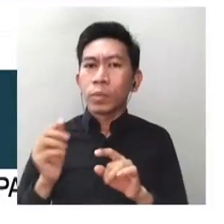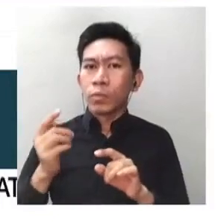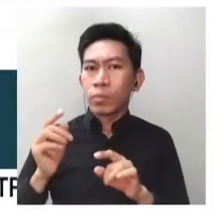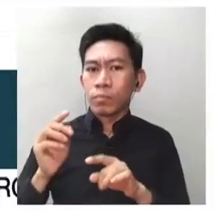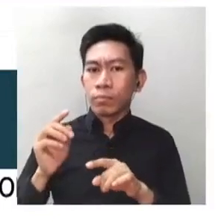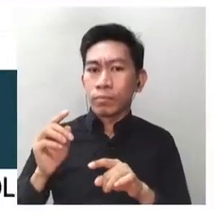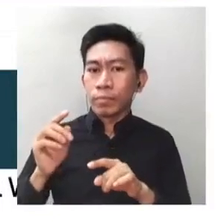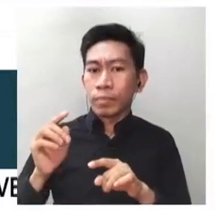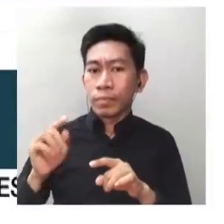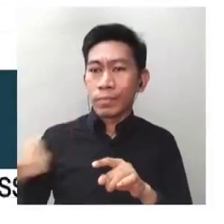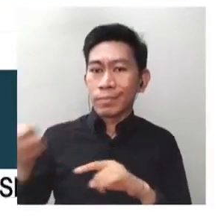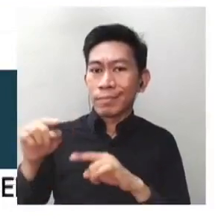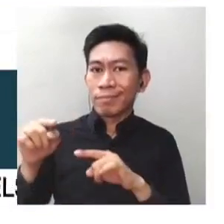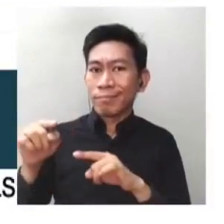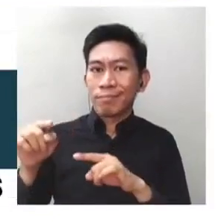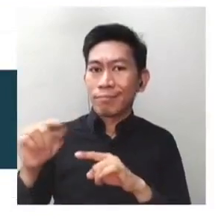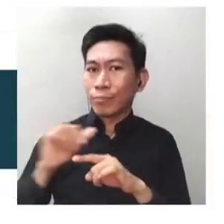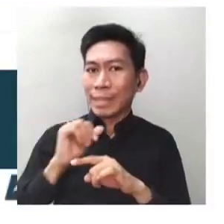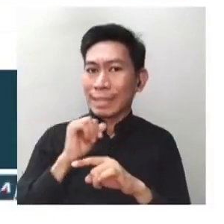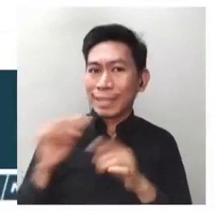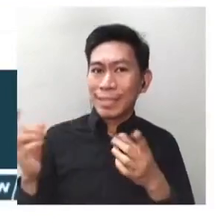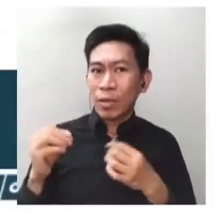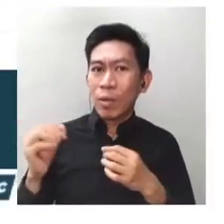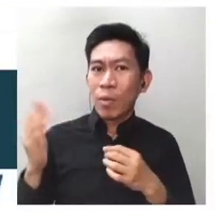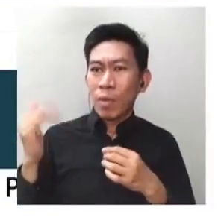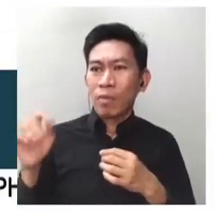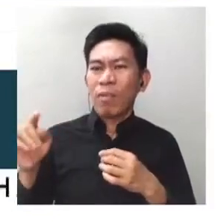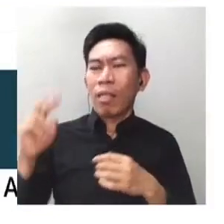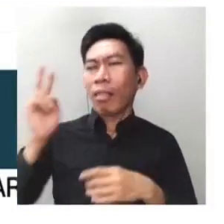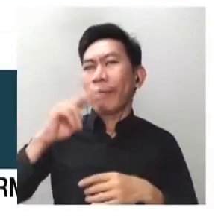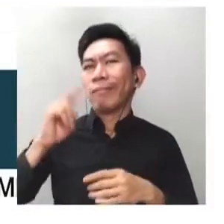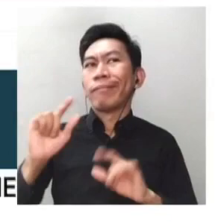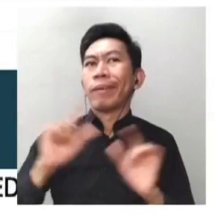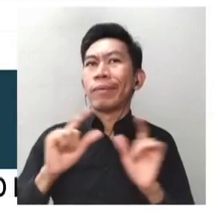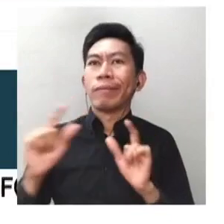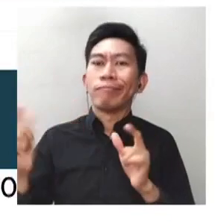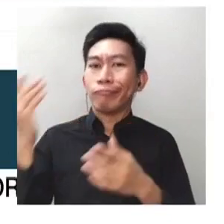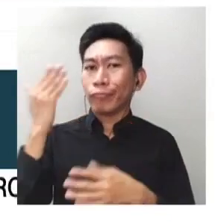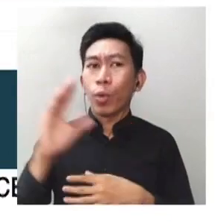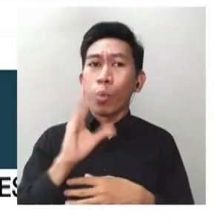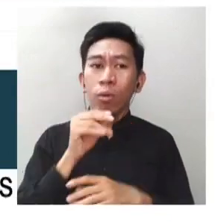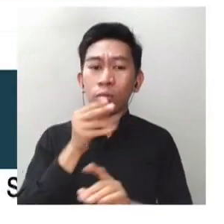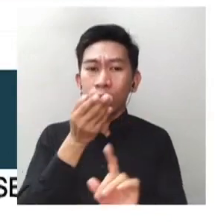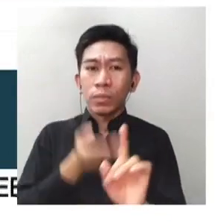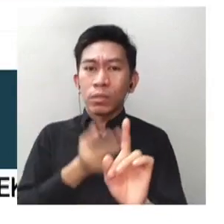about, about red tagging. They don't know who they're red tagging.